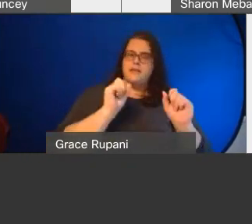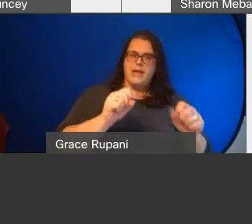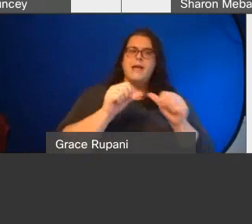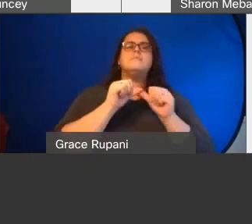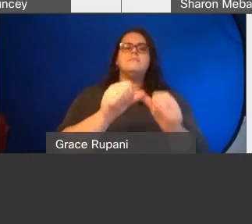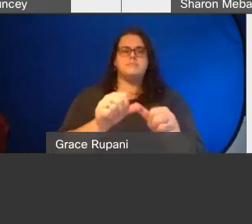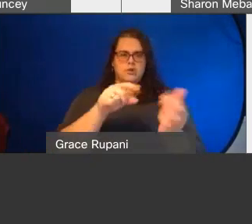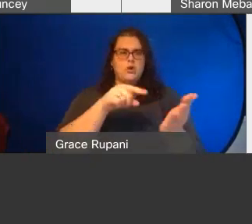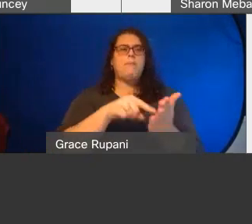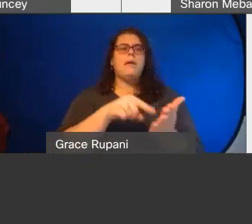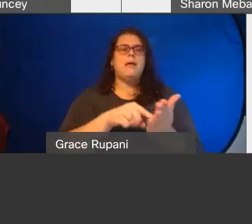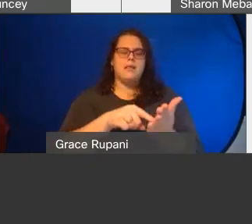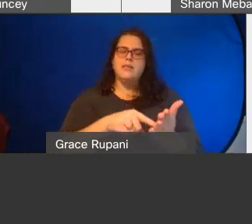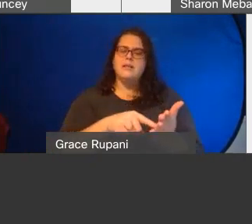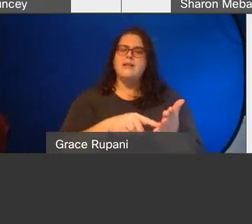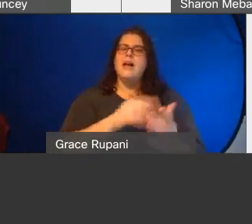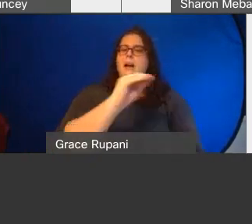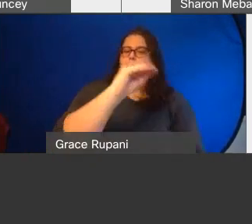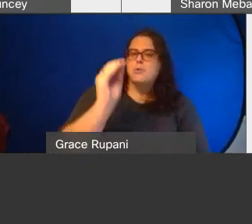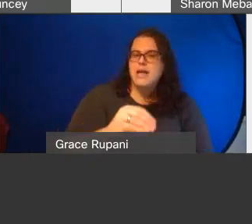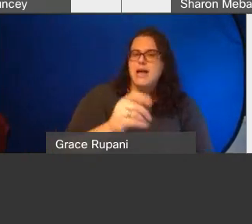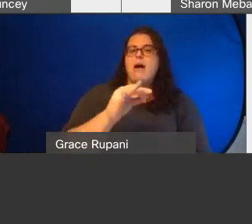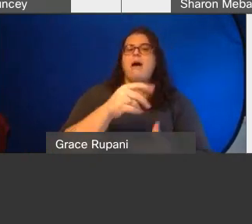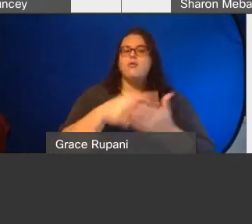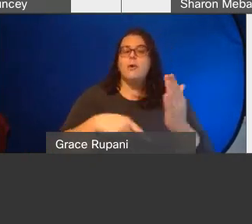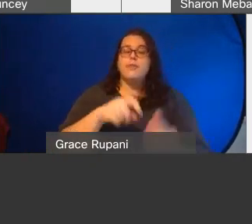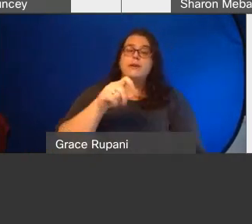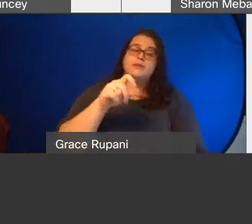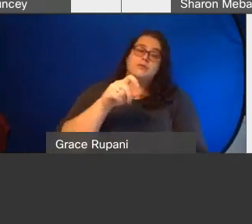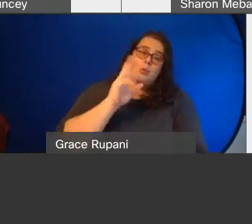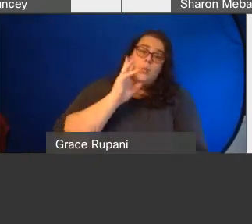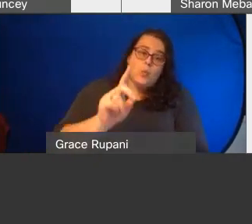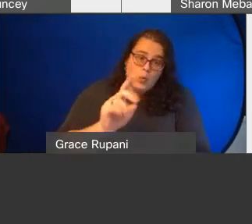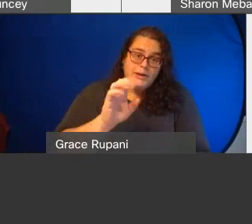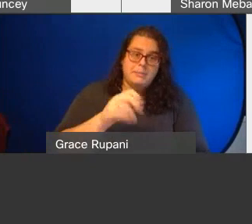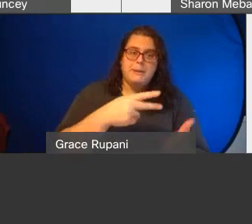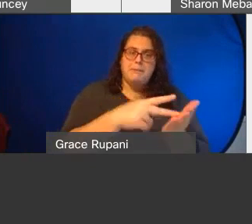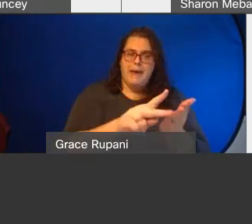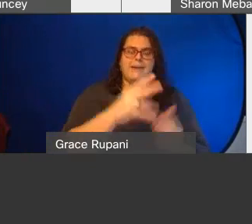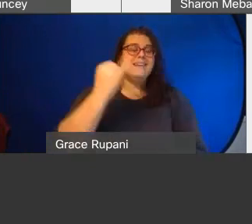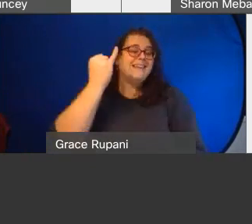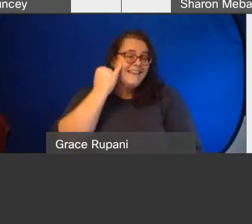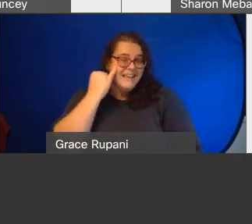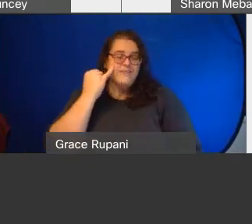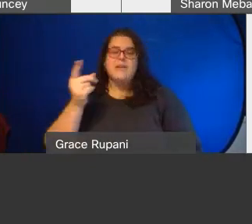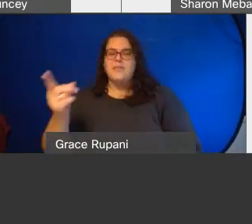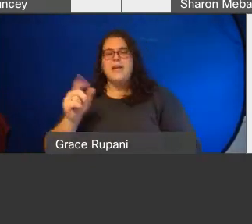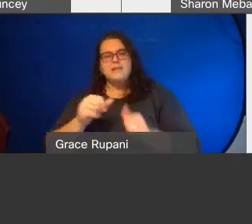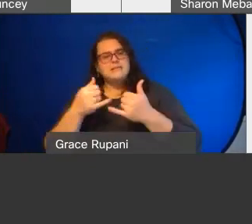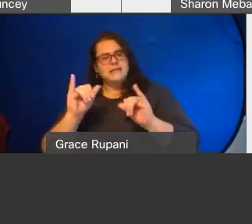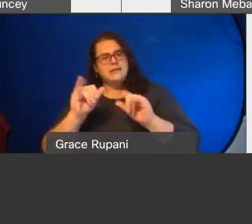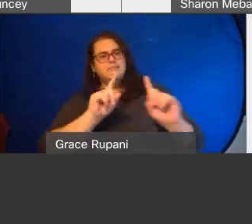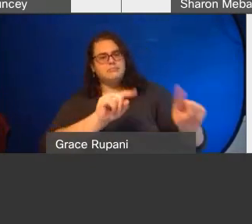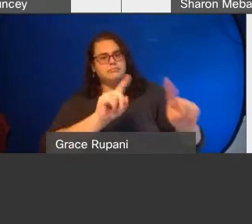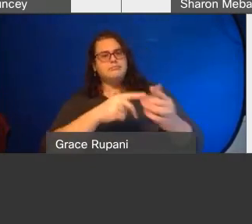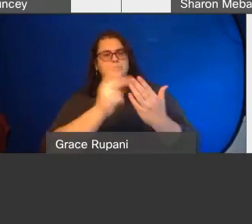percentage of what they would have been paid had the person attended the program. Now, there has